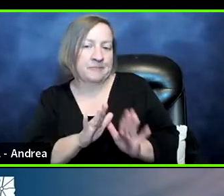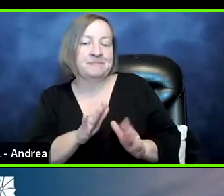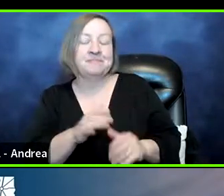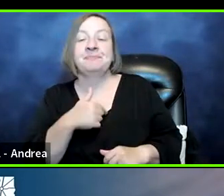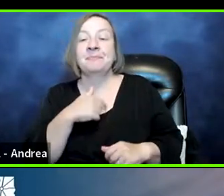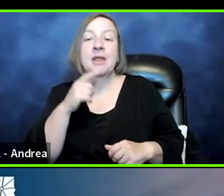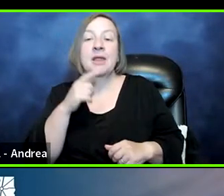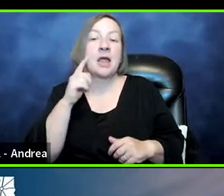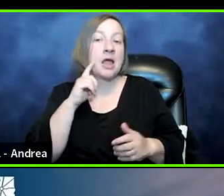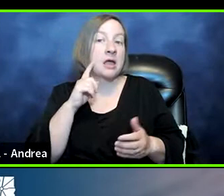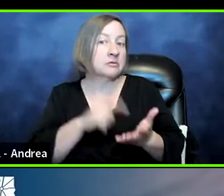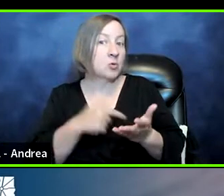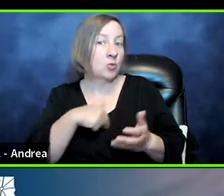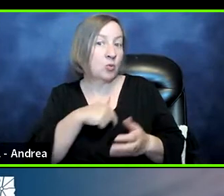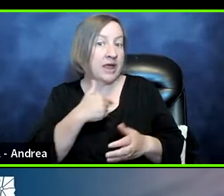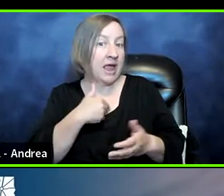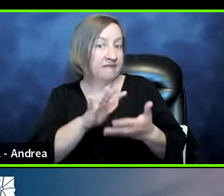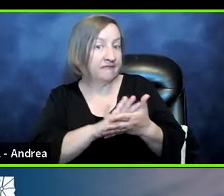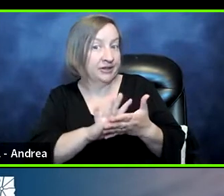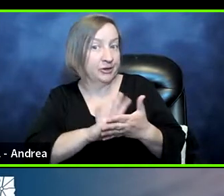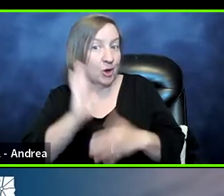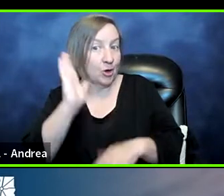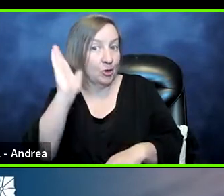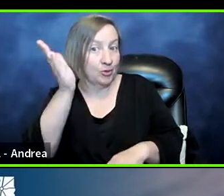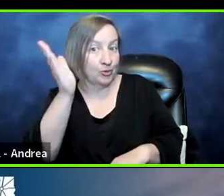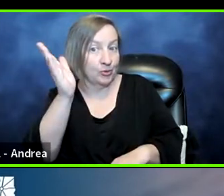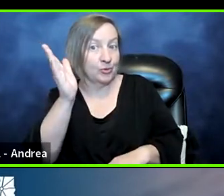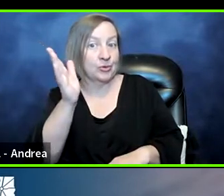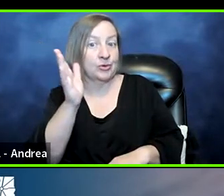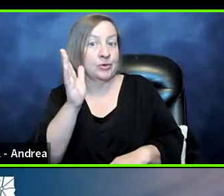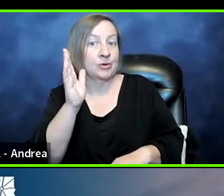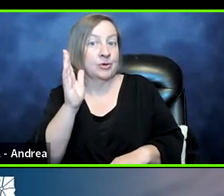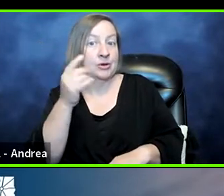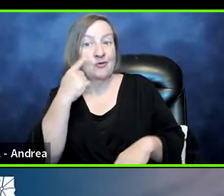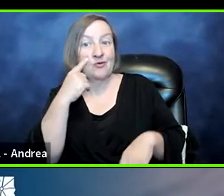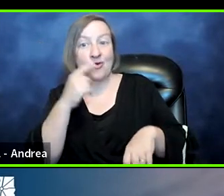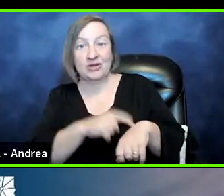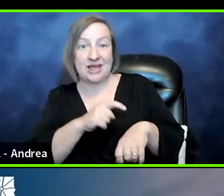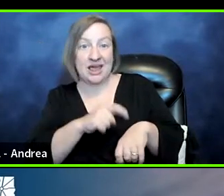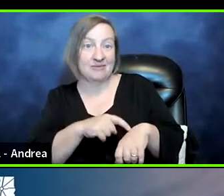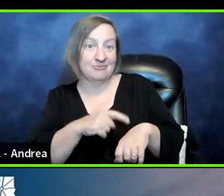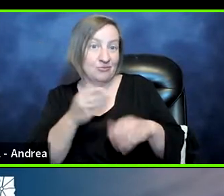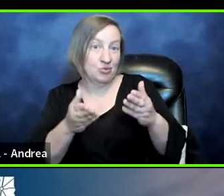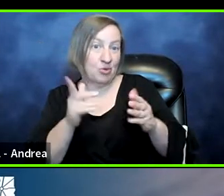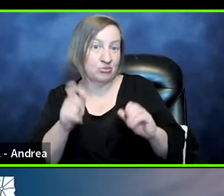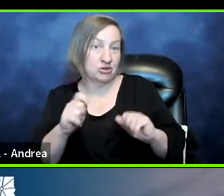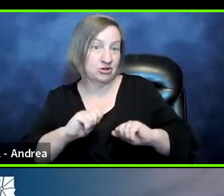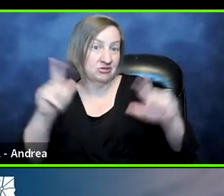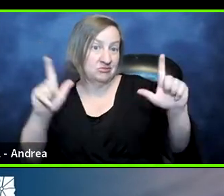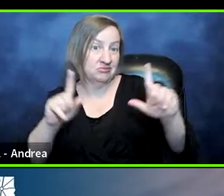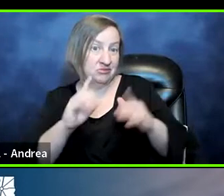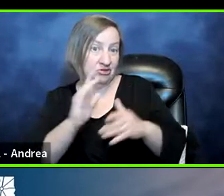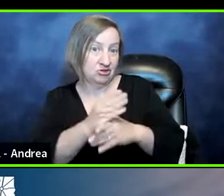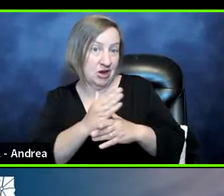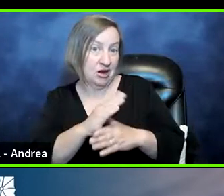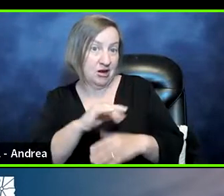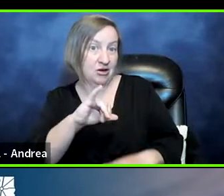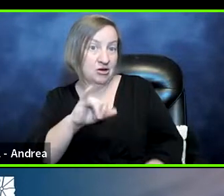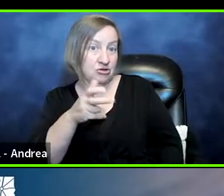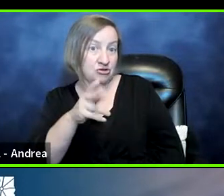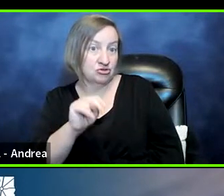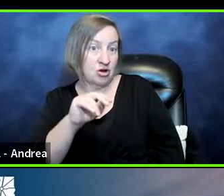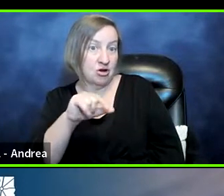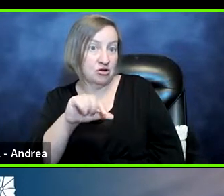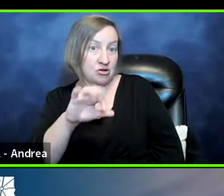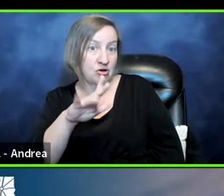have a video presentation, and that in the interest of time, it would be good to bring that on. John Gardner.